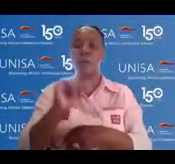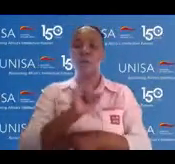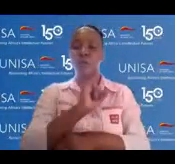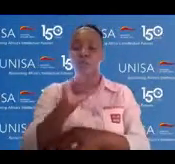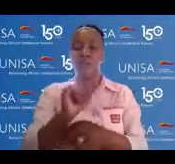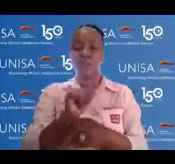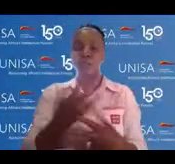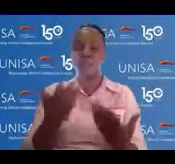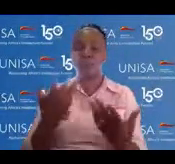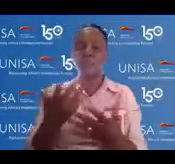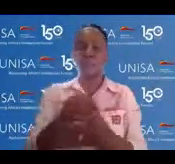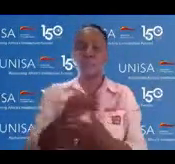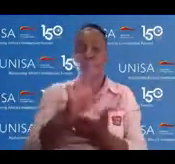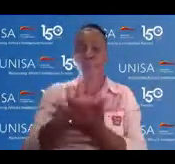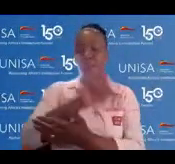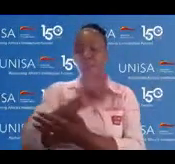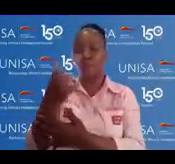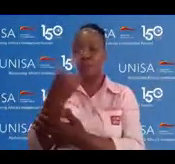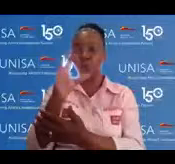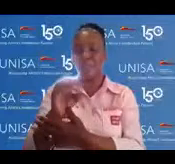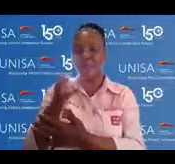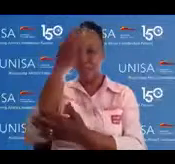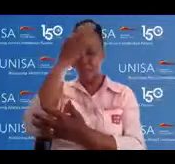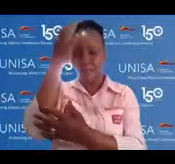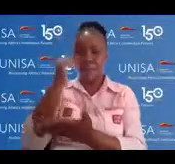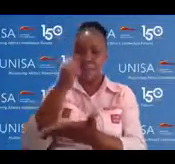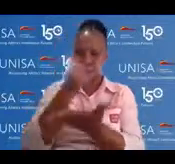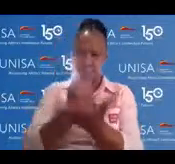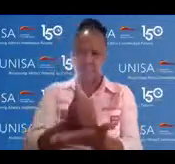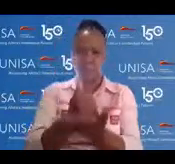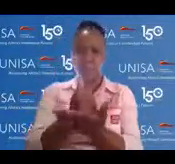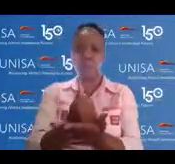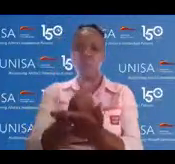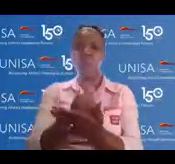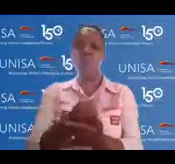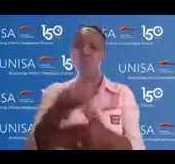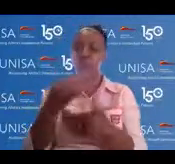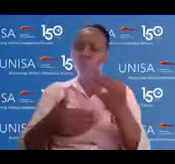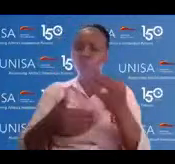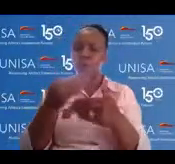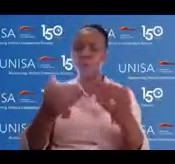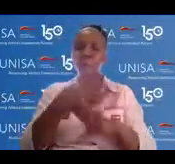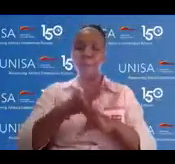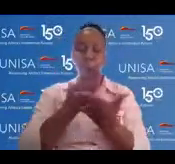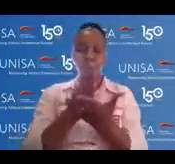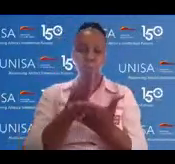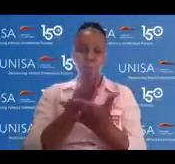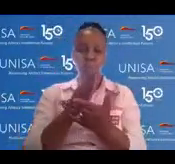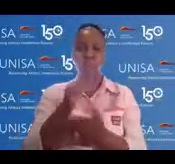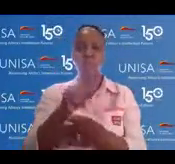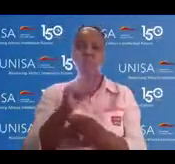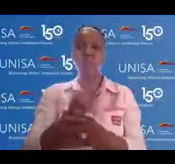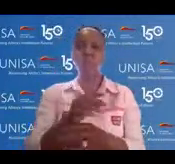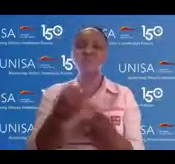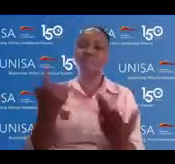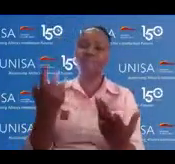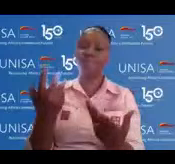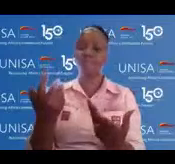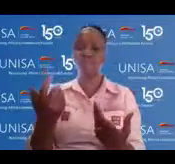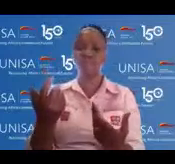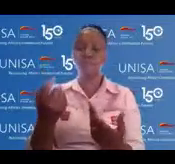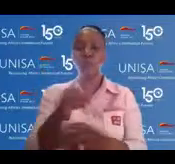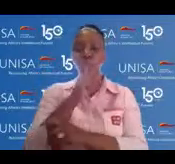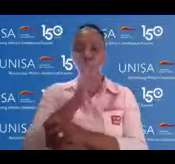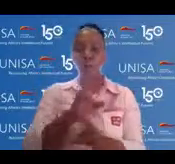20 minutes, sit down, go through the process, and make sure that you are ready to use the Invigilator